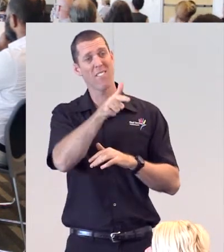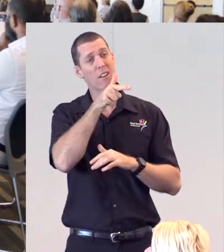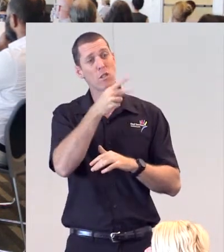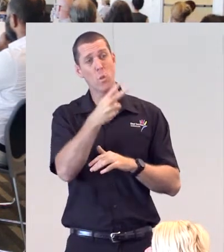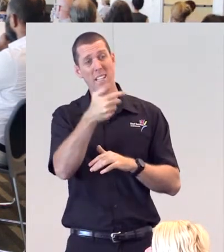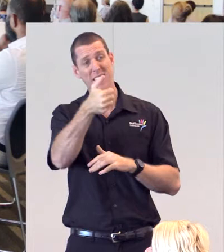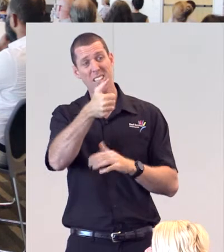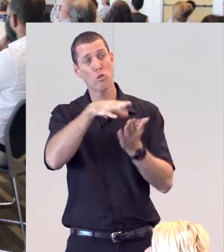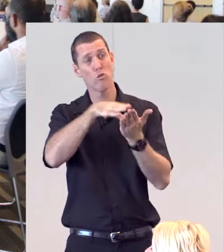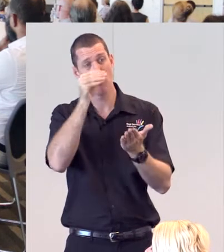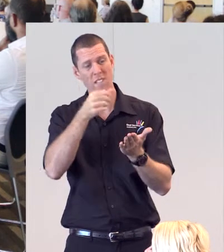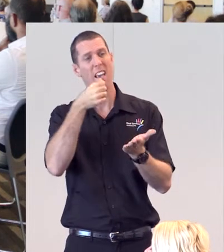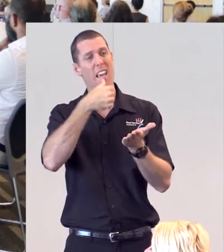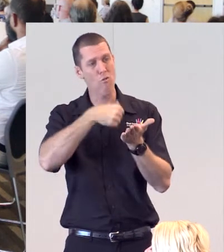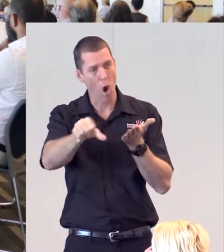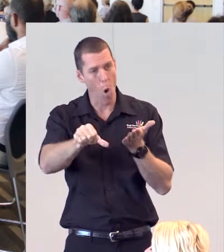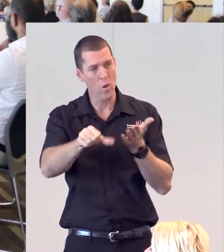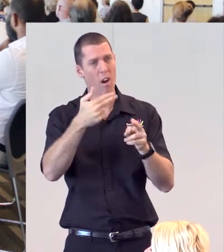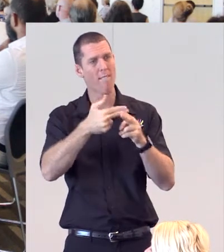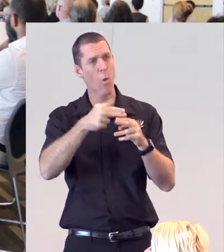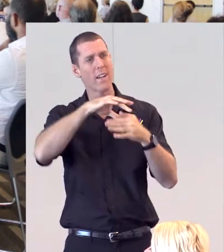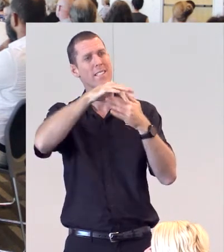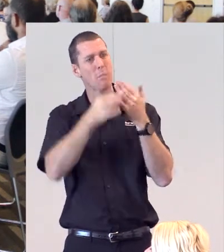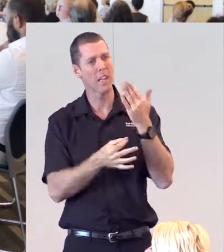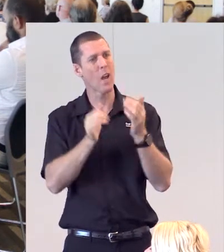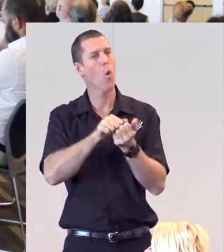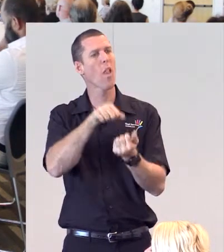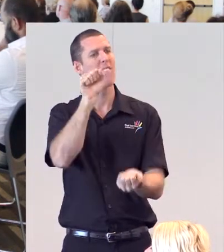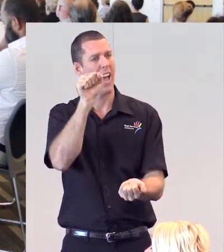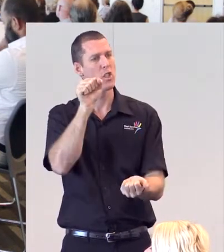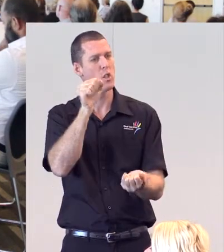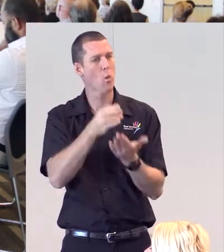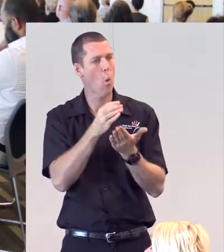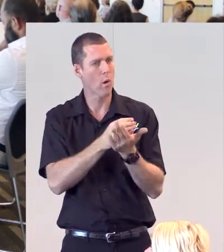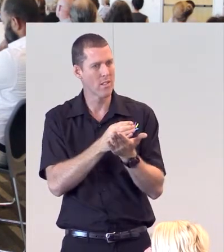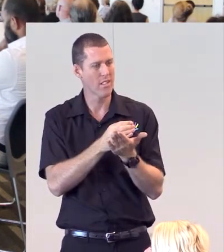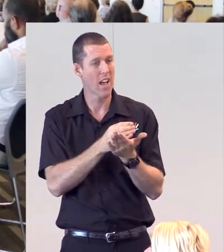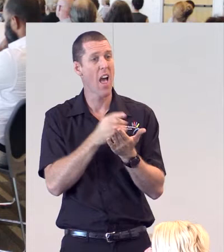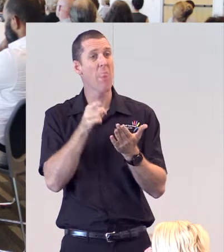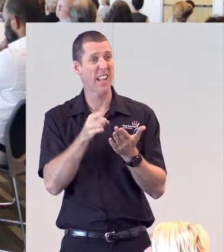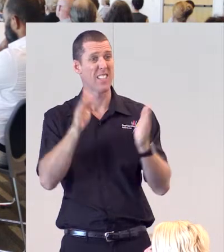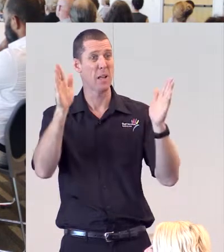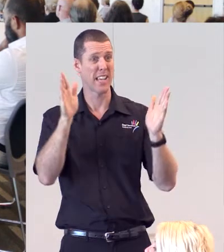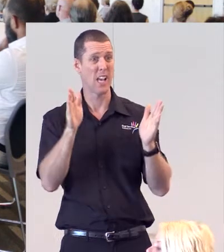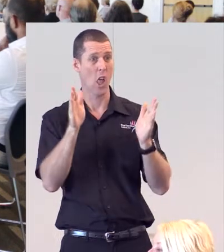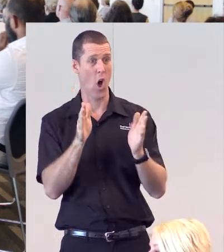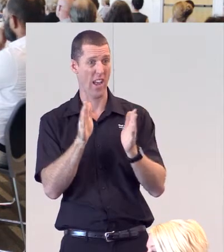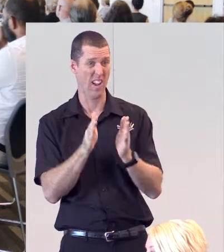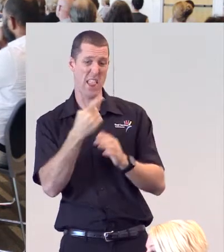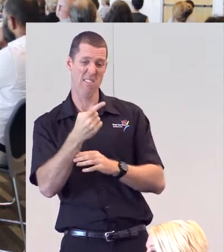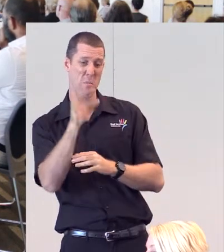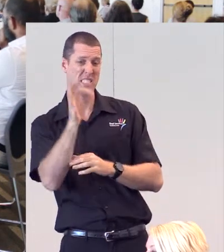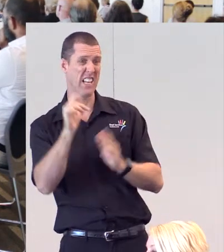2,726 students actually enrolled in a disability qualification, and that's been a decline of about 11% from